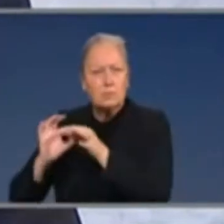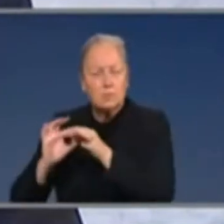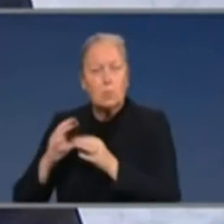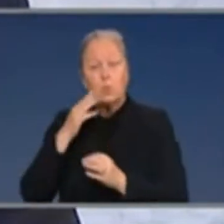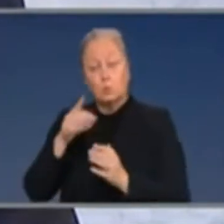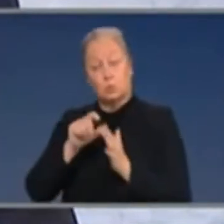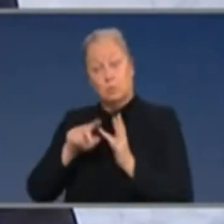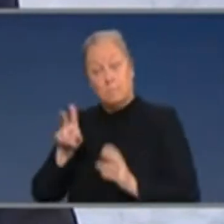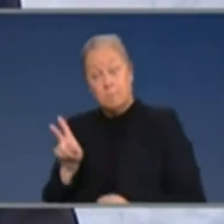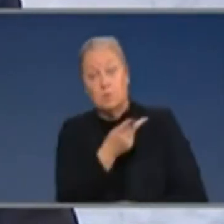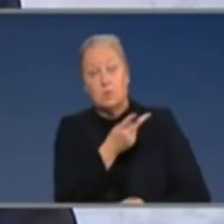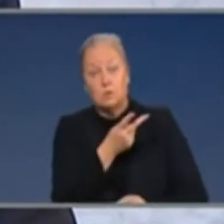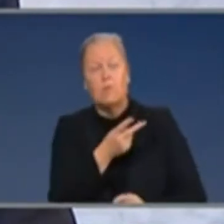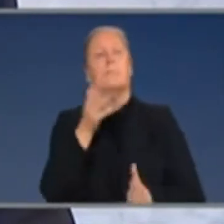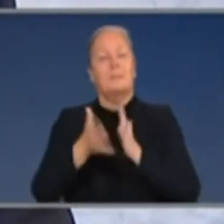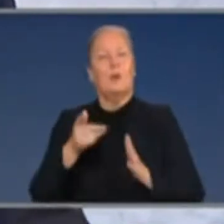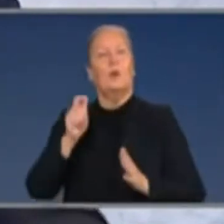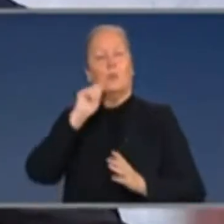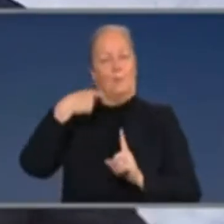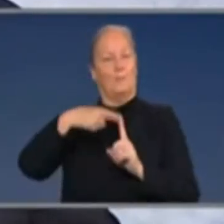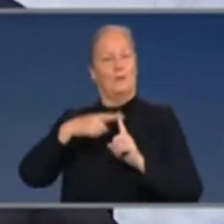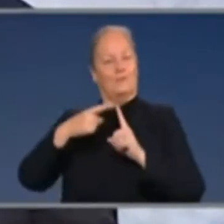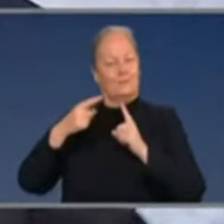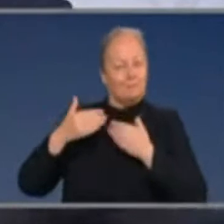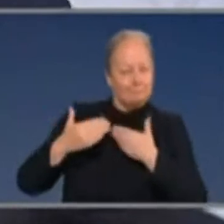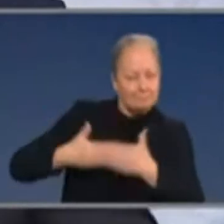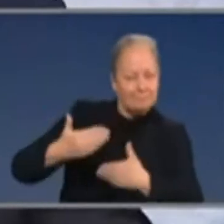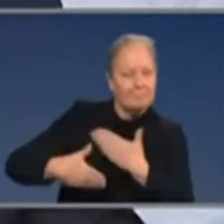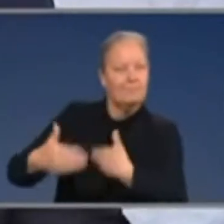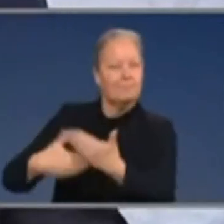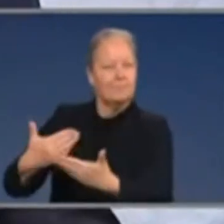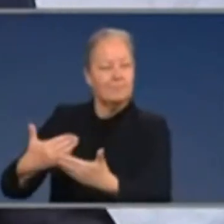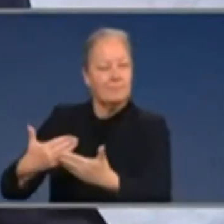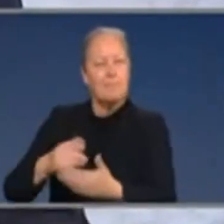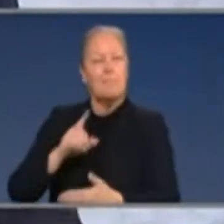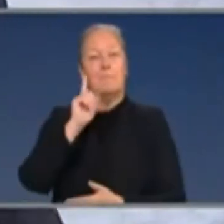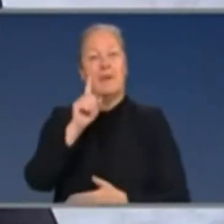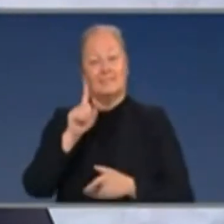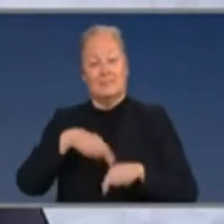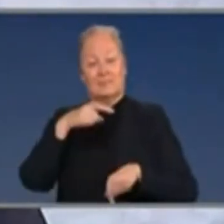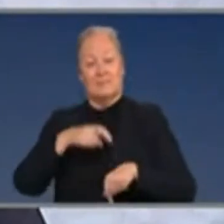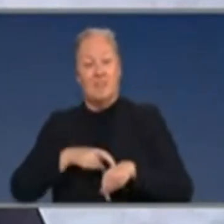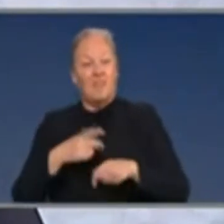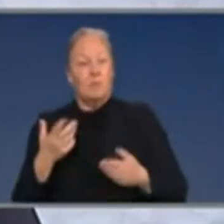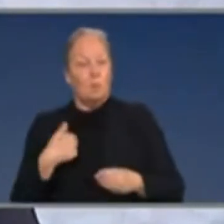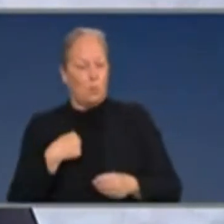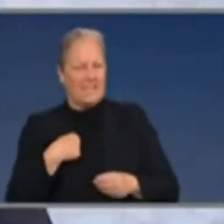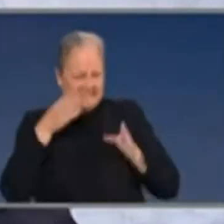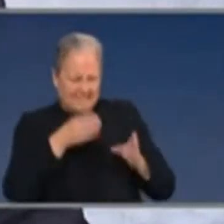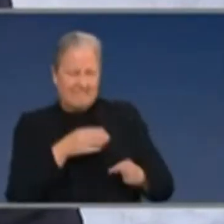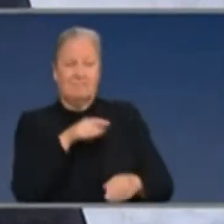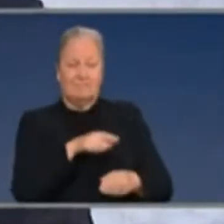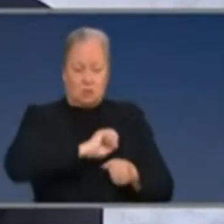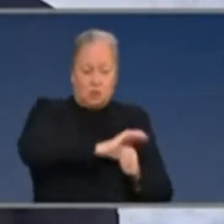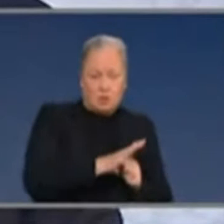things together, that's where we make progress. Whether it's attacking a pandemic or attacking the very